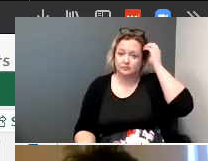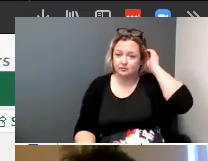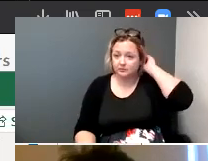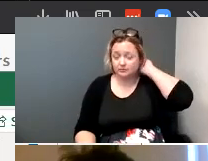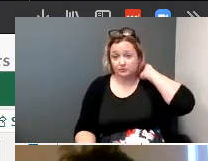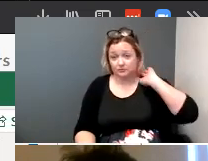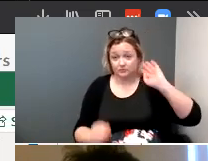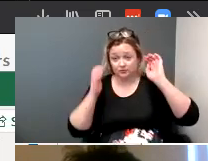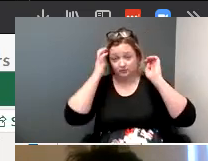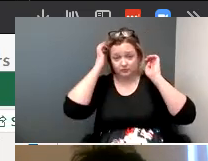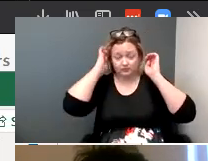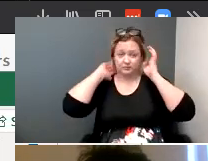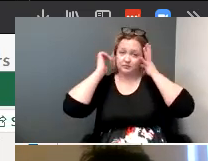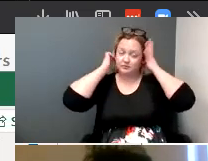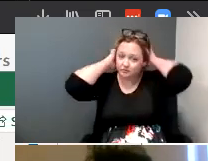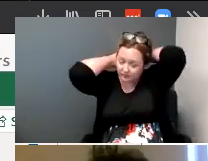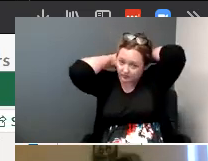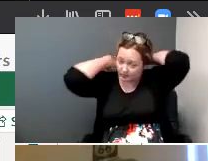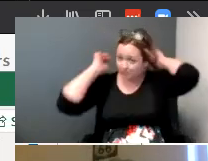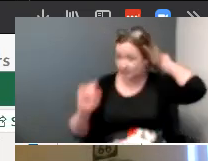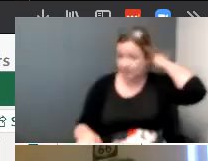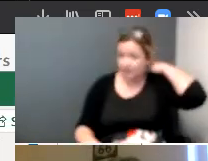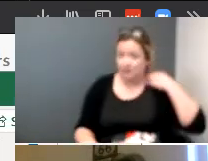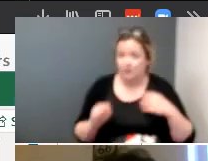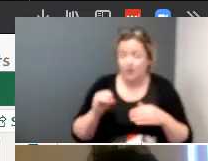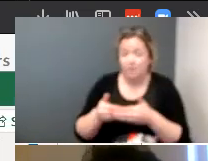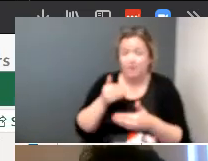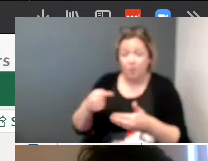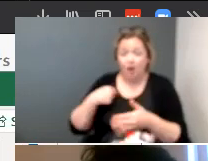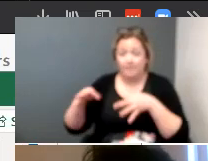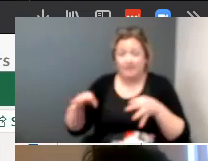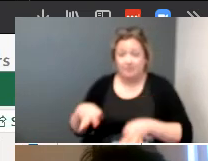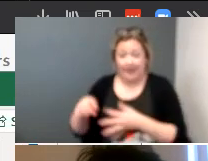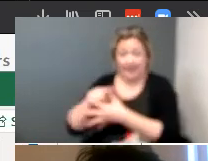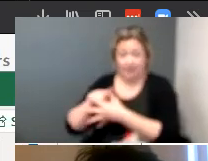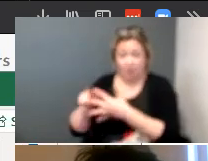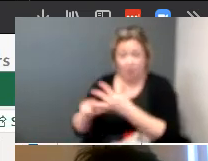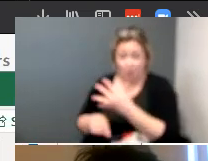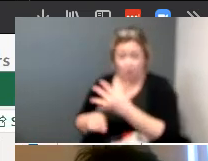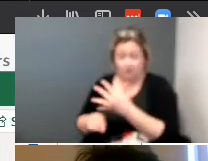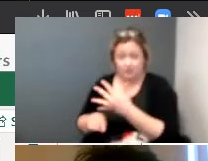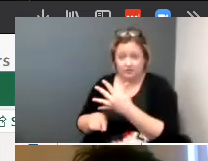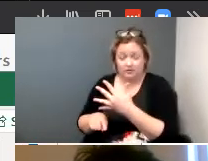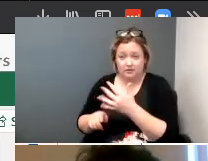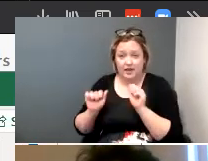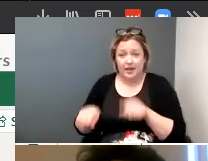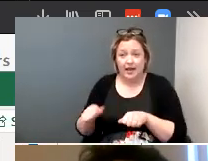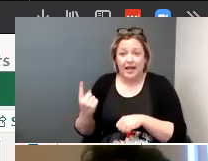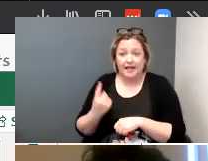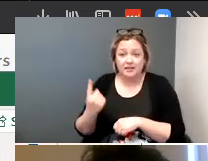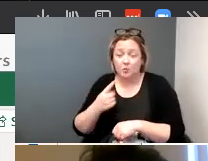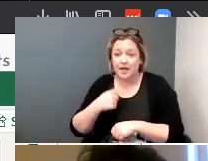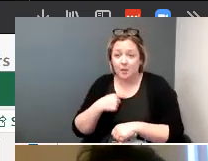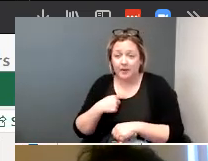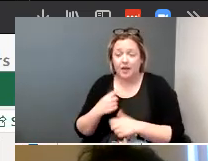So before I begin explaining this big O, big omega, and all of these confusing things, can someone tell me what is the meaning